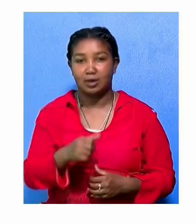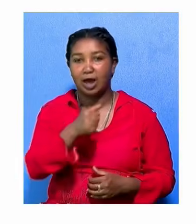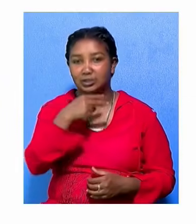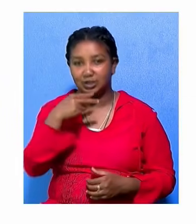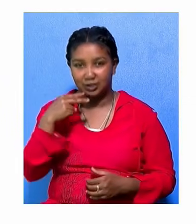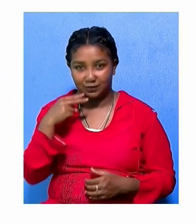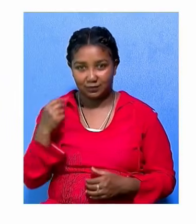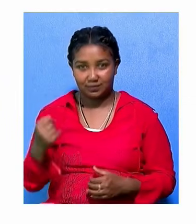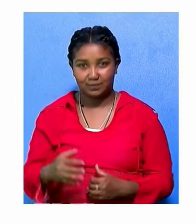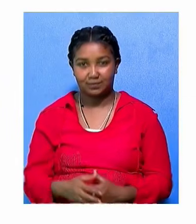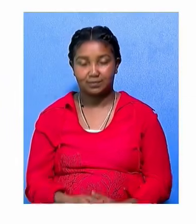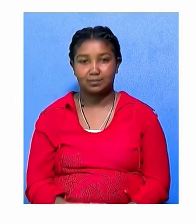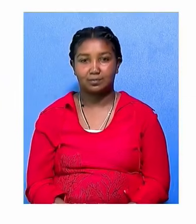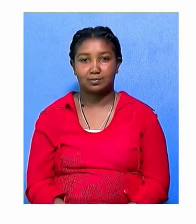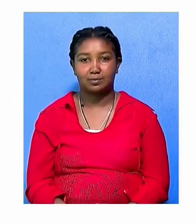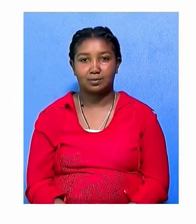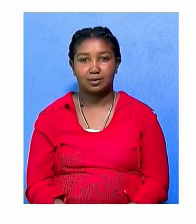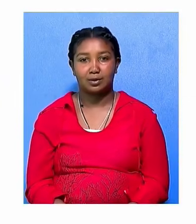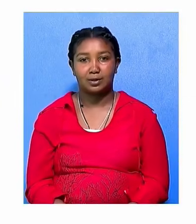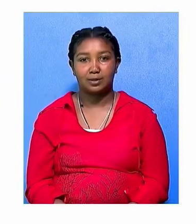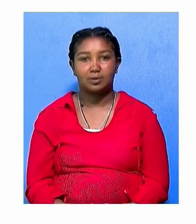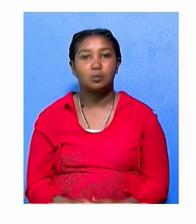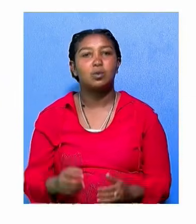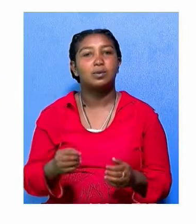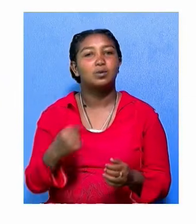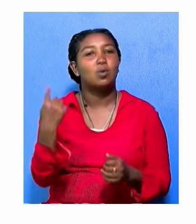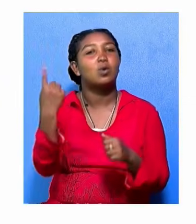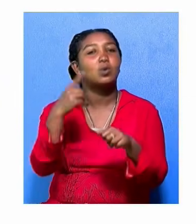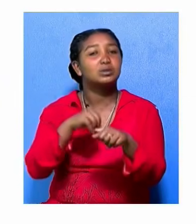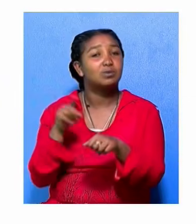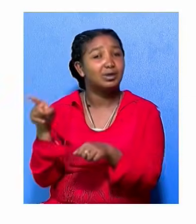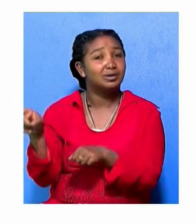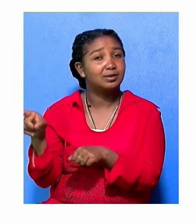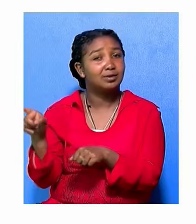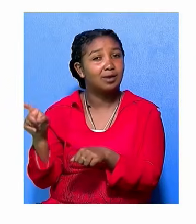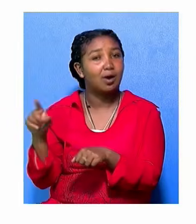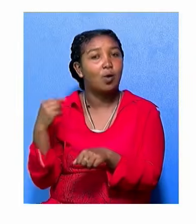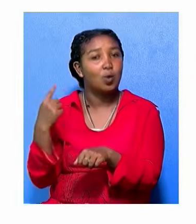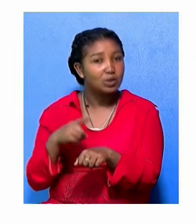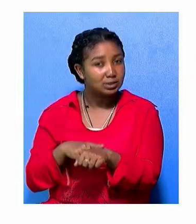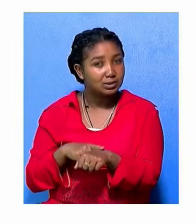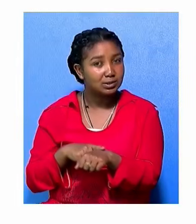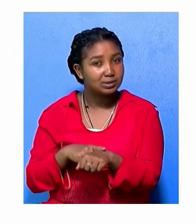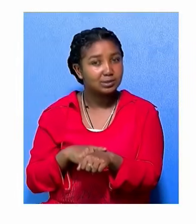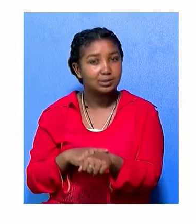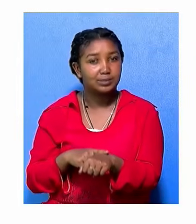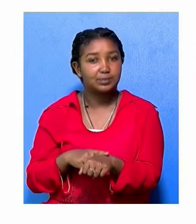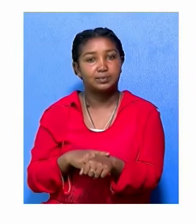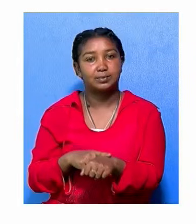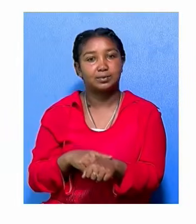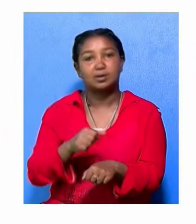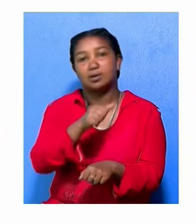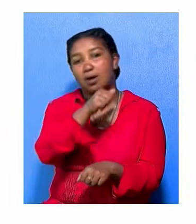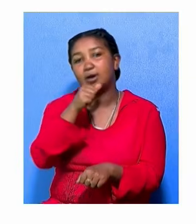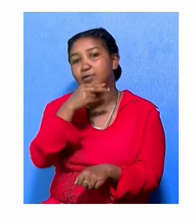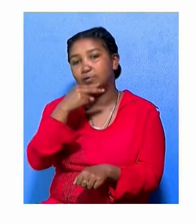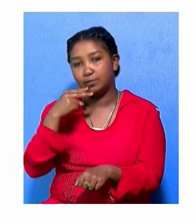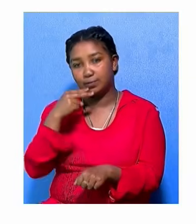This one is adjective. What about always here? This one is